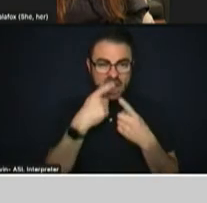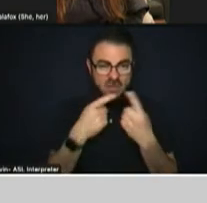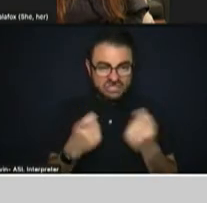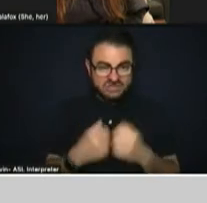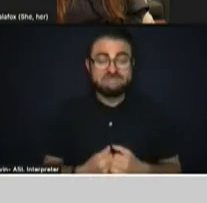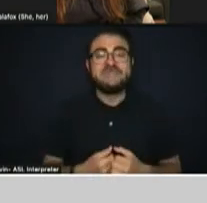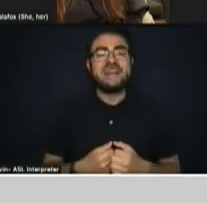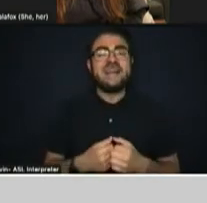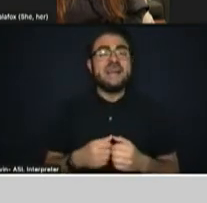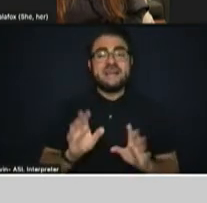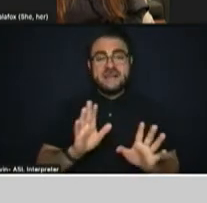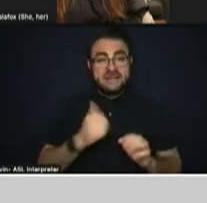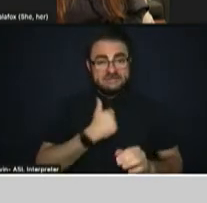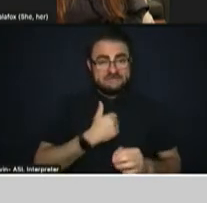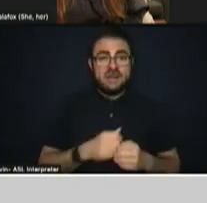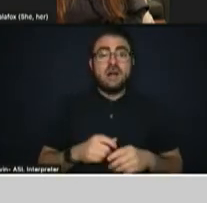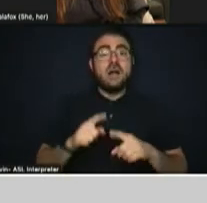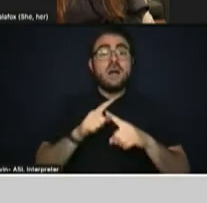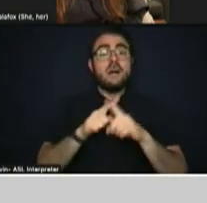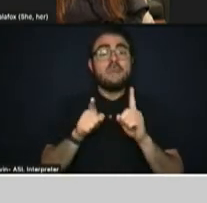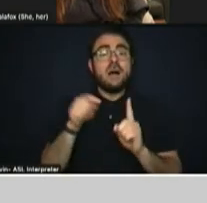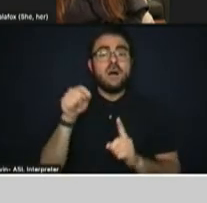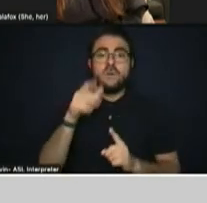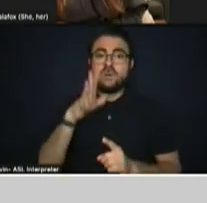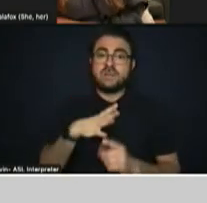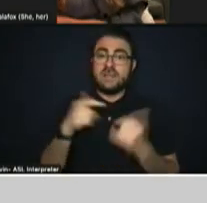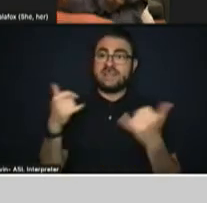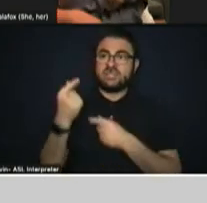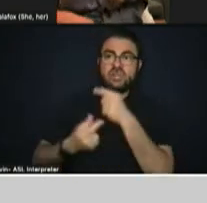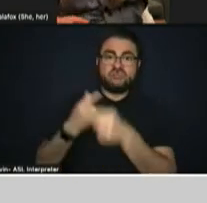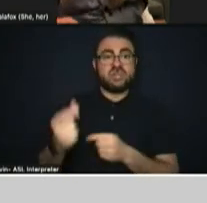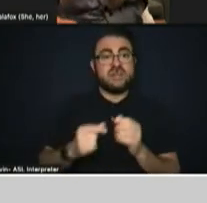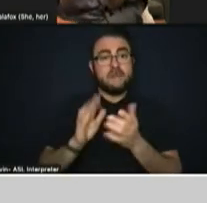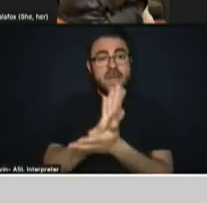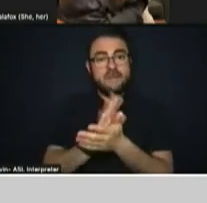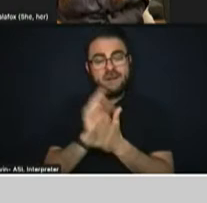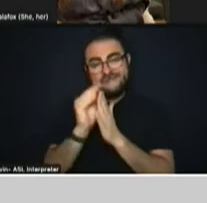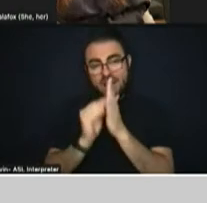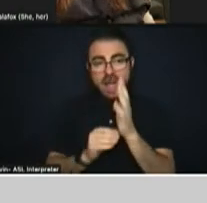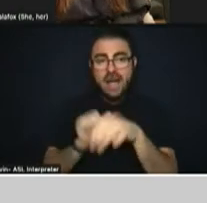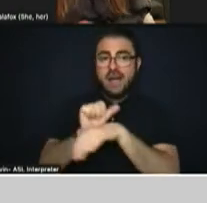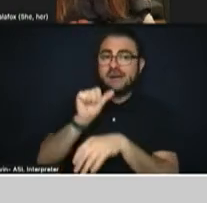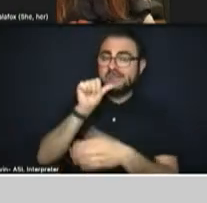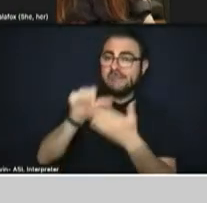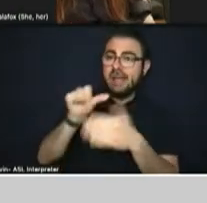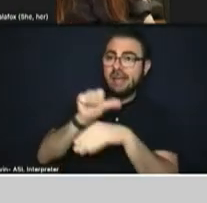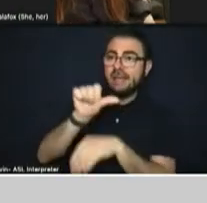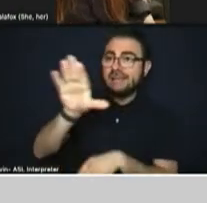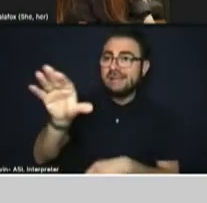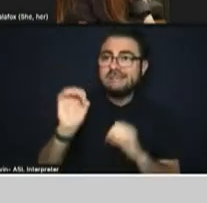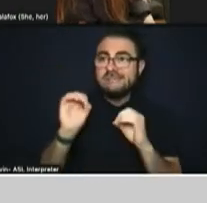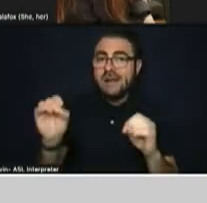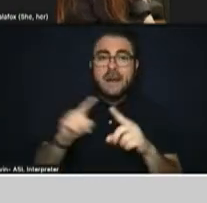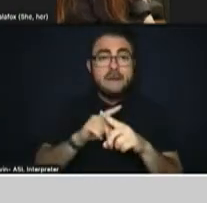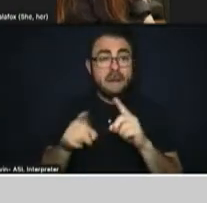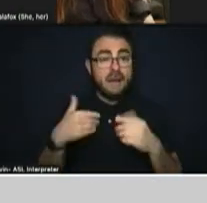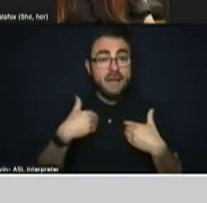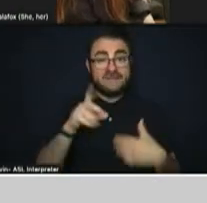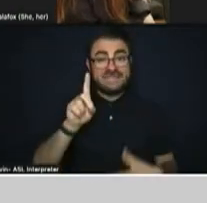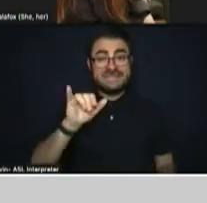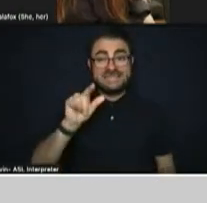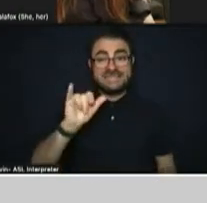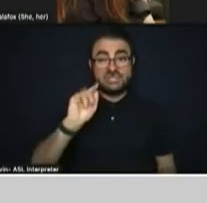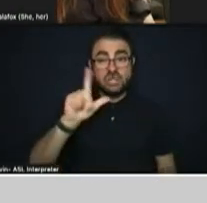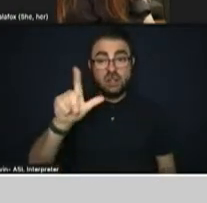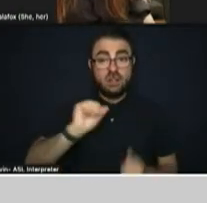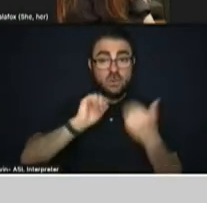you know, they're not going to fill nothing out on a piece of paper and they're not going to send anything back. So is there any digital means of administering the